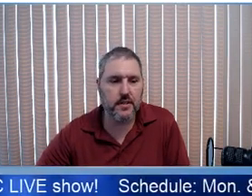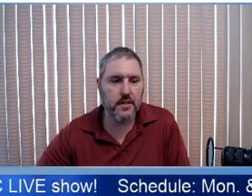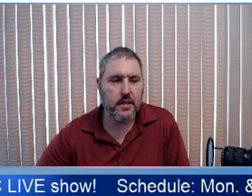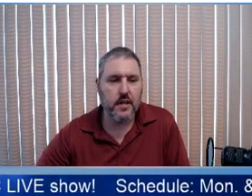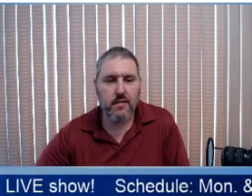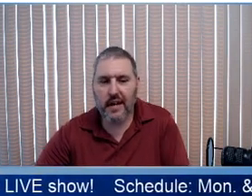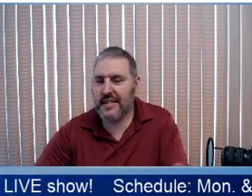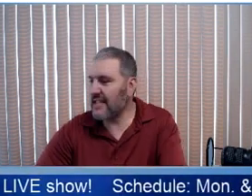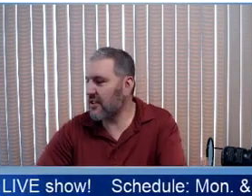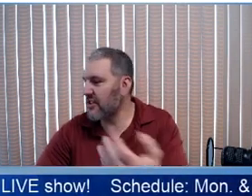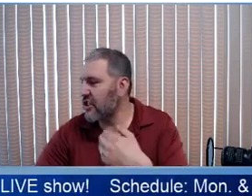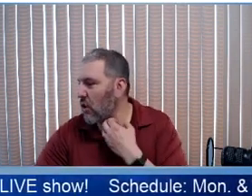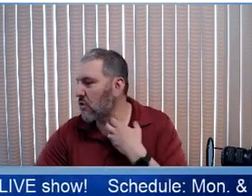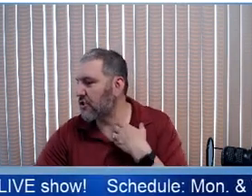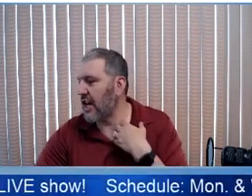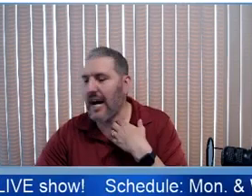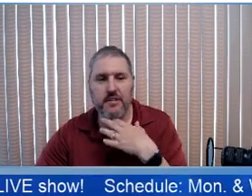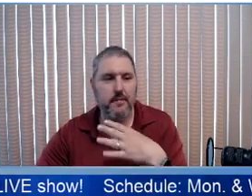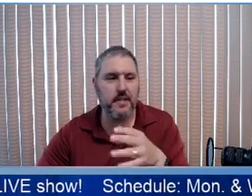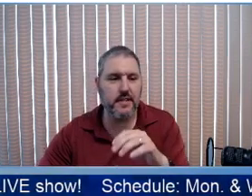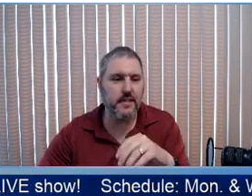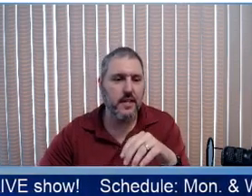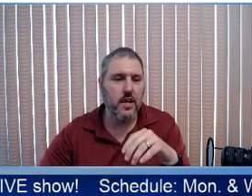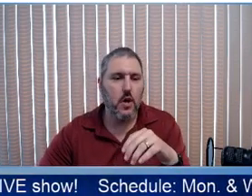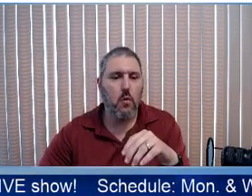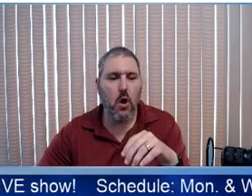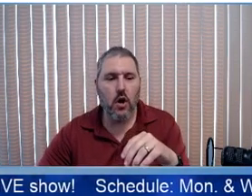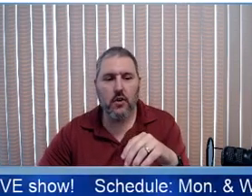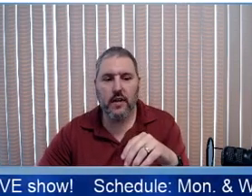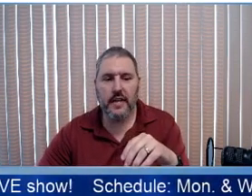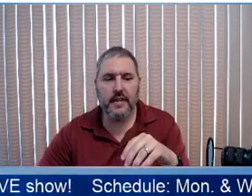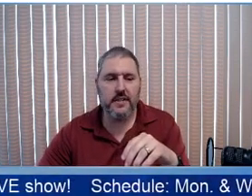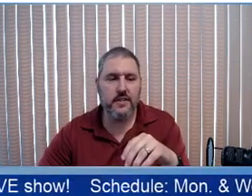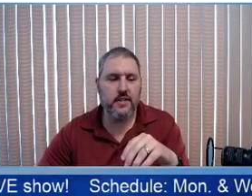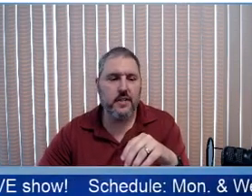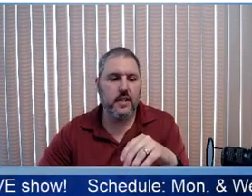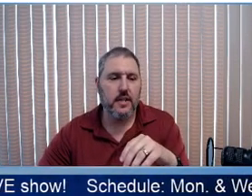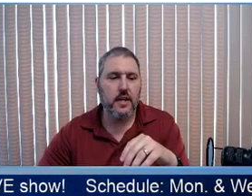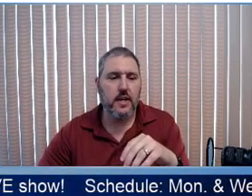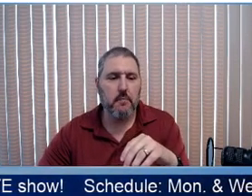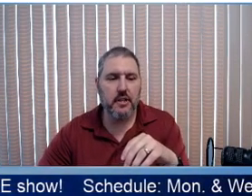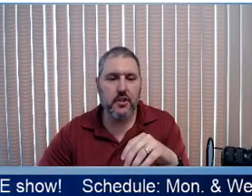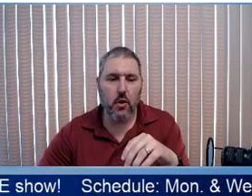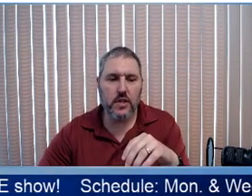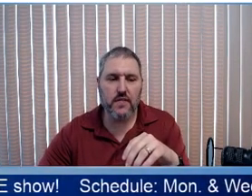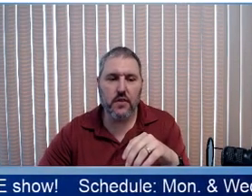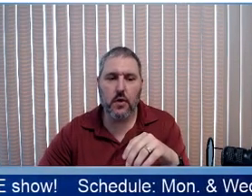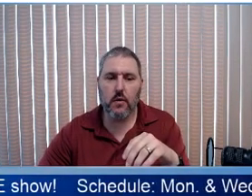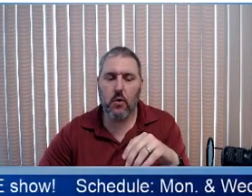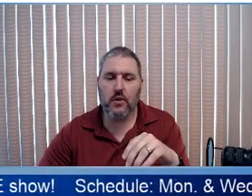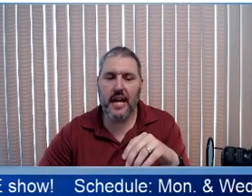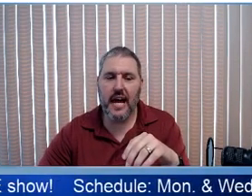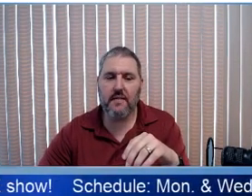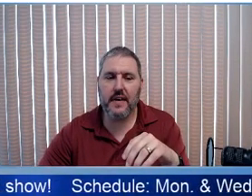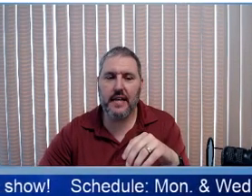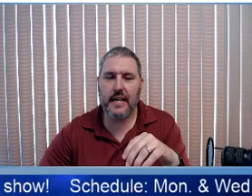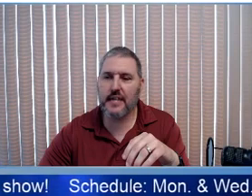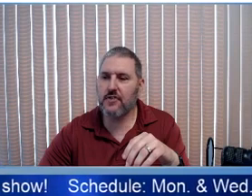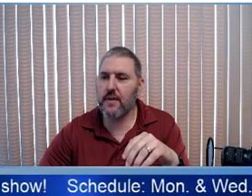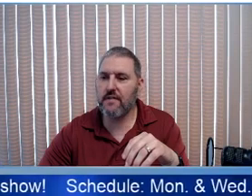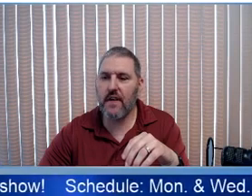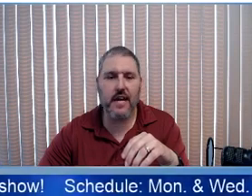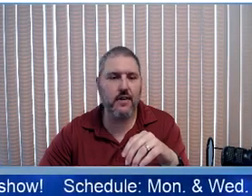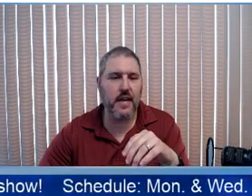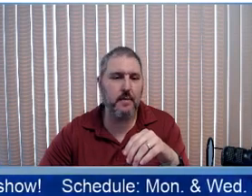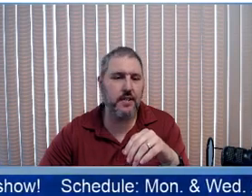damage. Right? These are just local shops, some of these. Walgreens, Medora's Floating World Cafe,